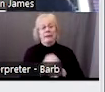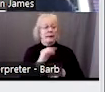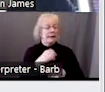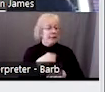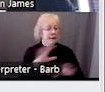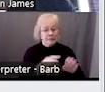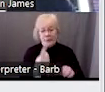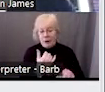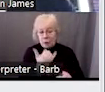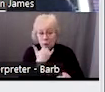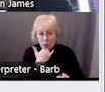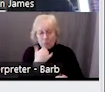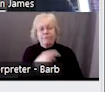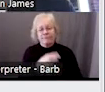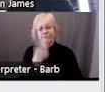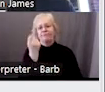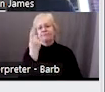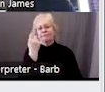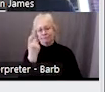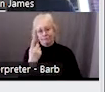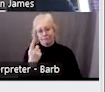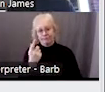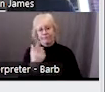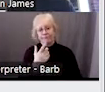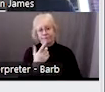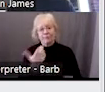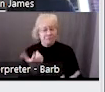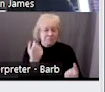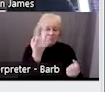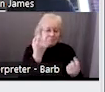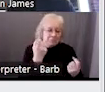you, like, quote, learn from your mistakes, like, every job opportunity.